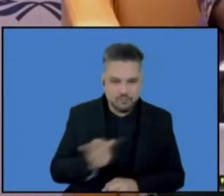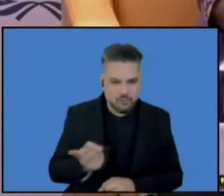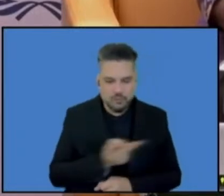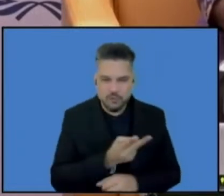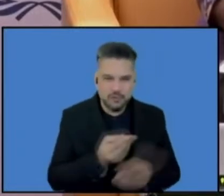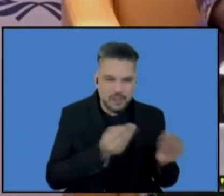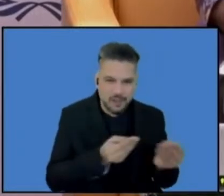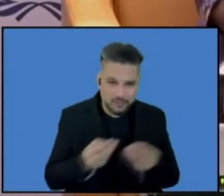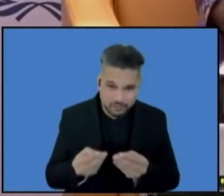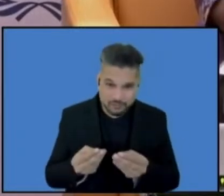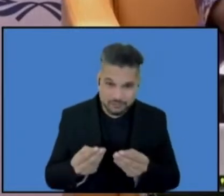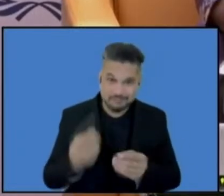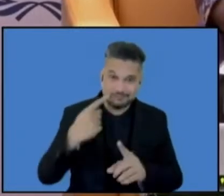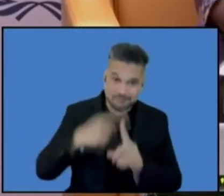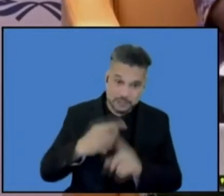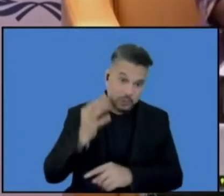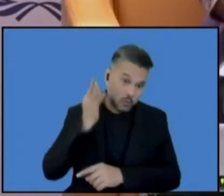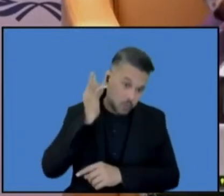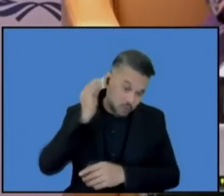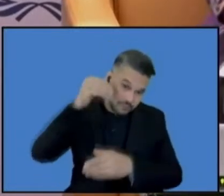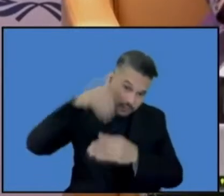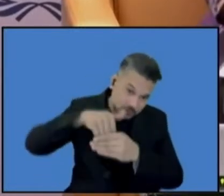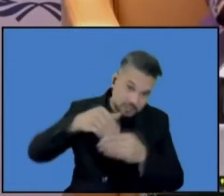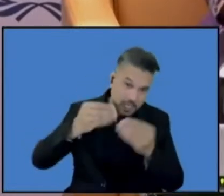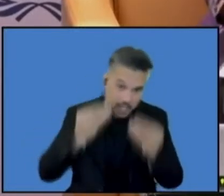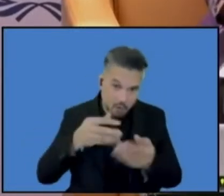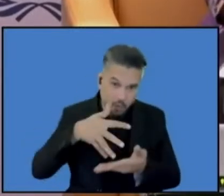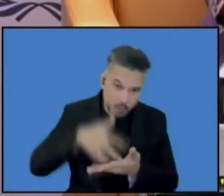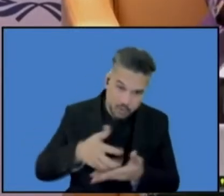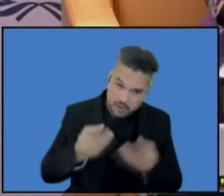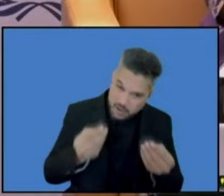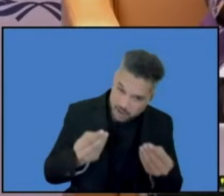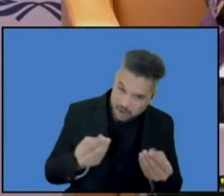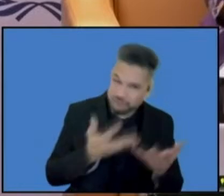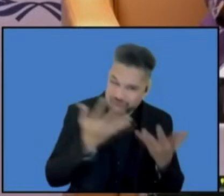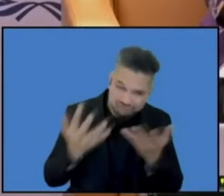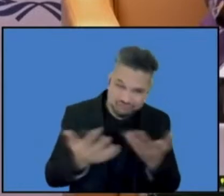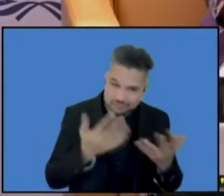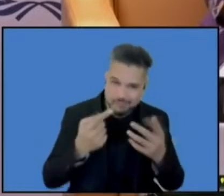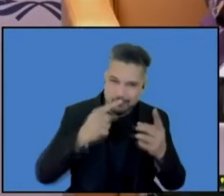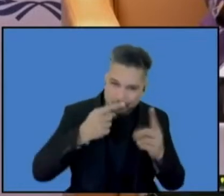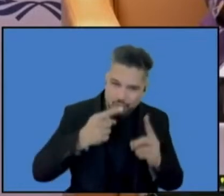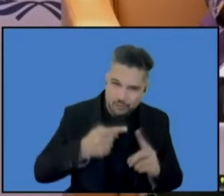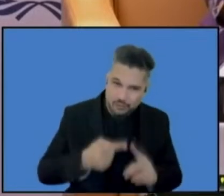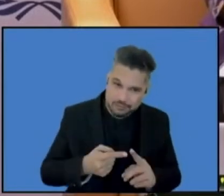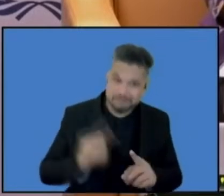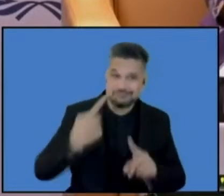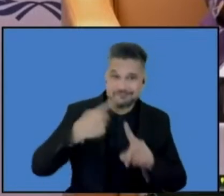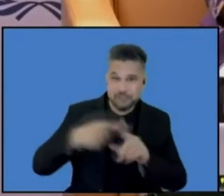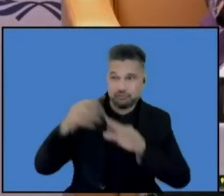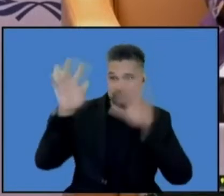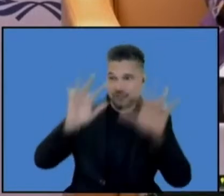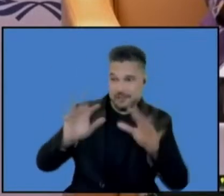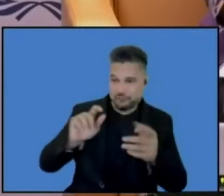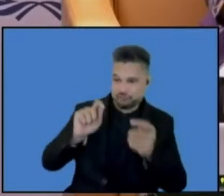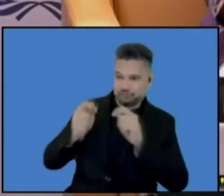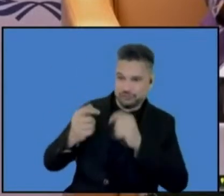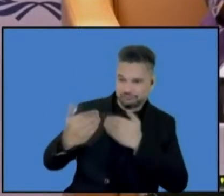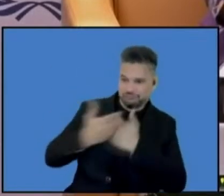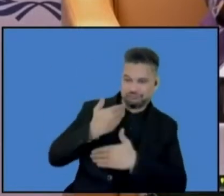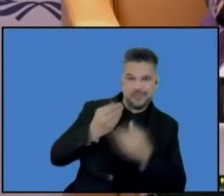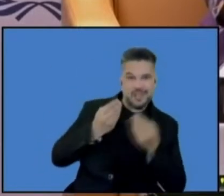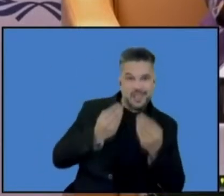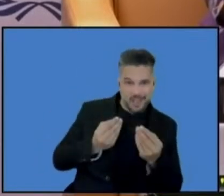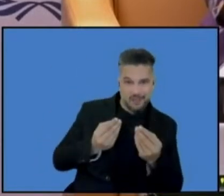women, as well as the dimensions of climate change and how they impact on